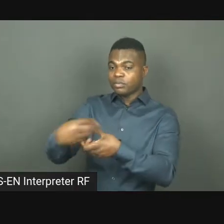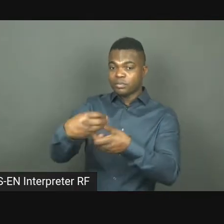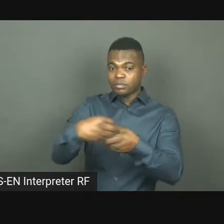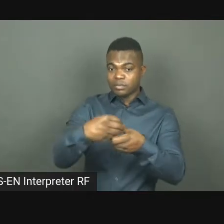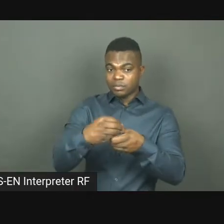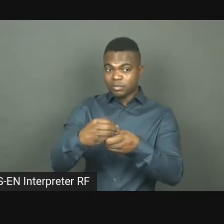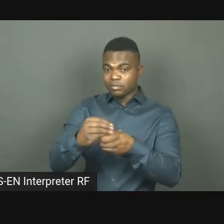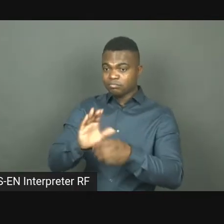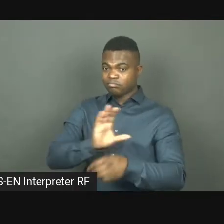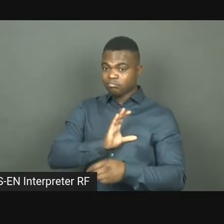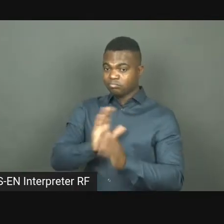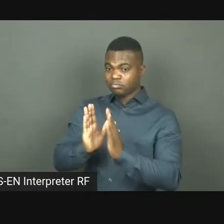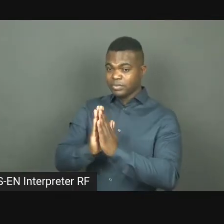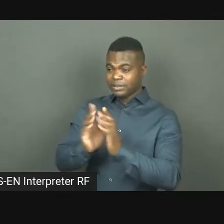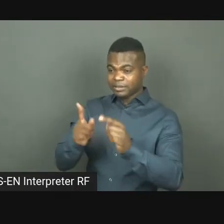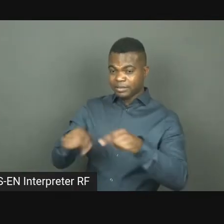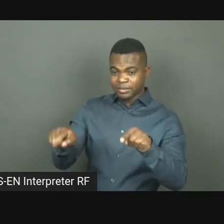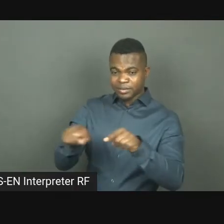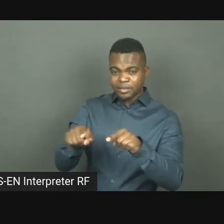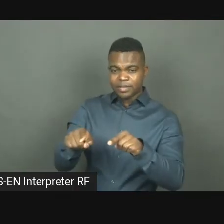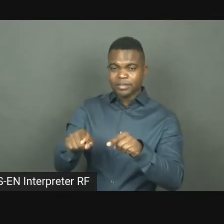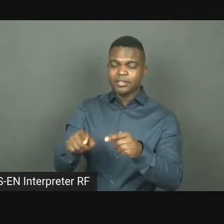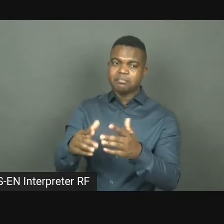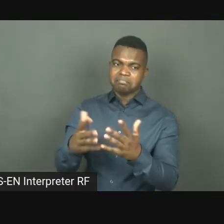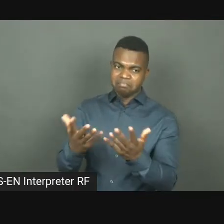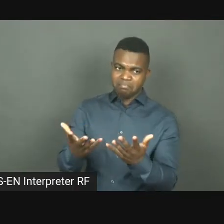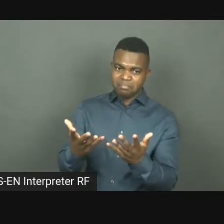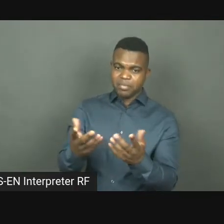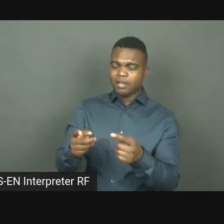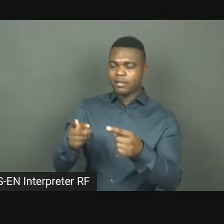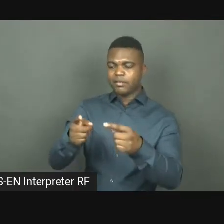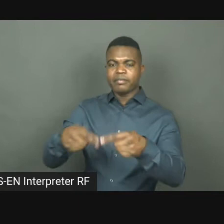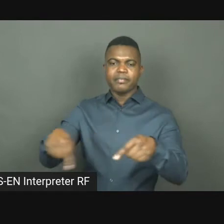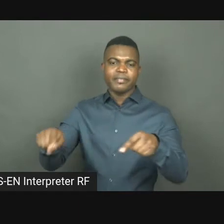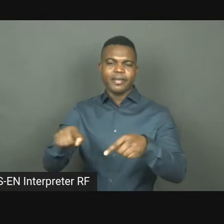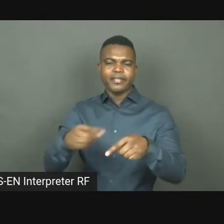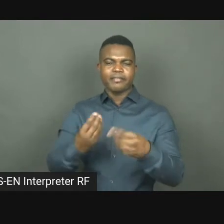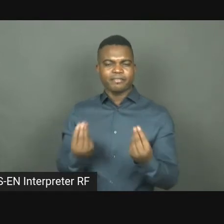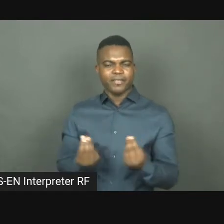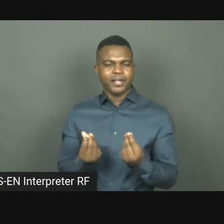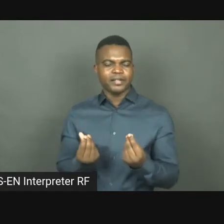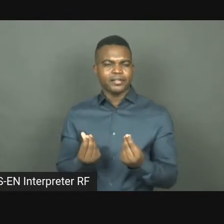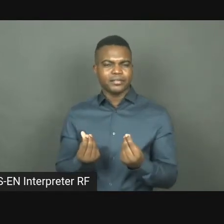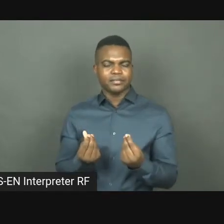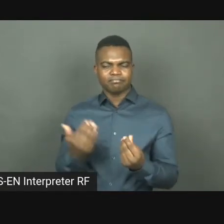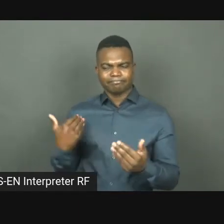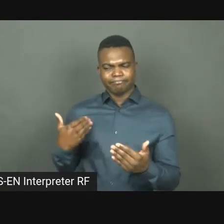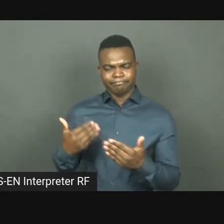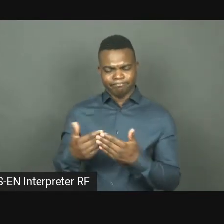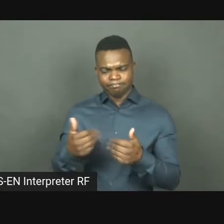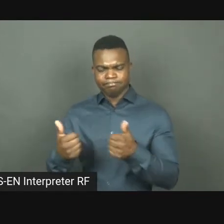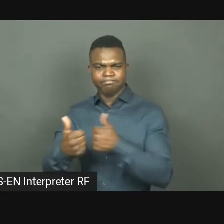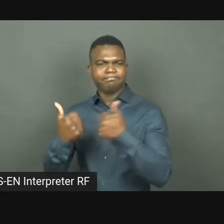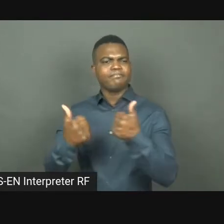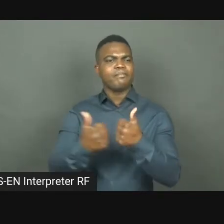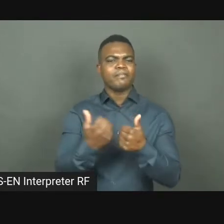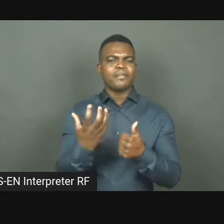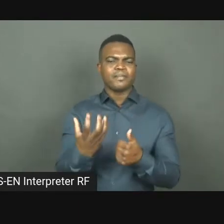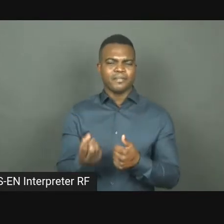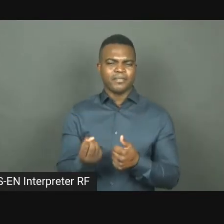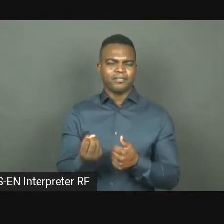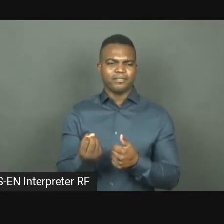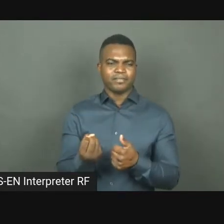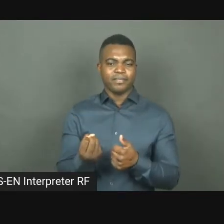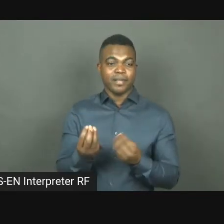God has a preferential option for the despised. God is found where those who have been sent to the margins,